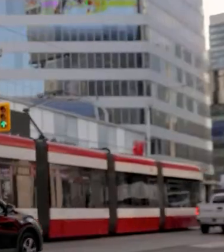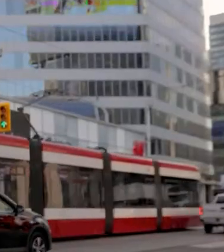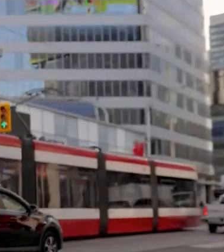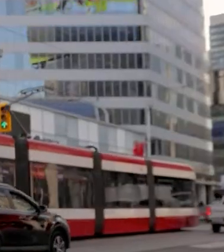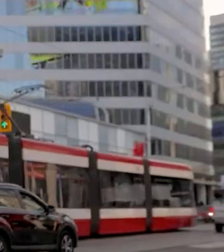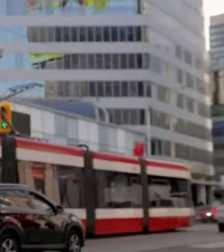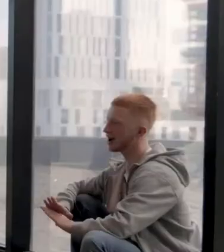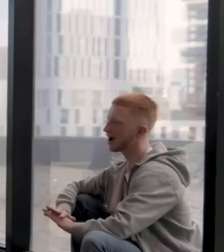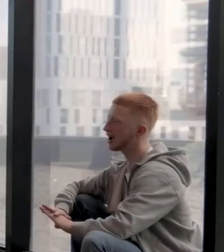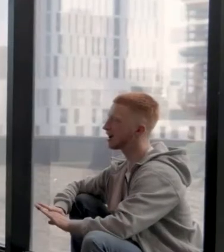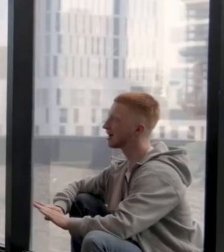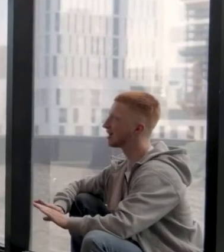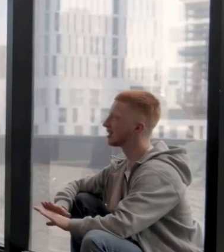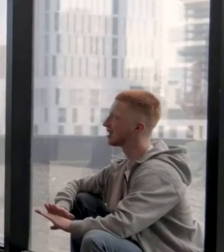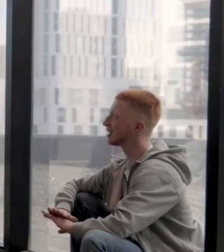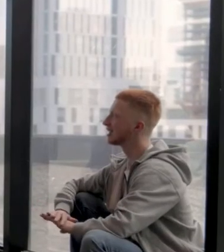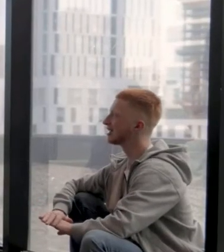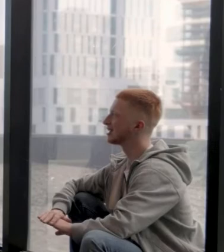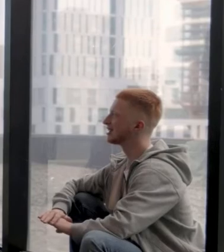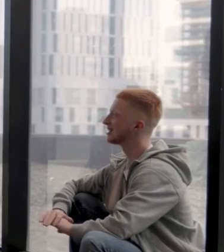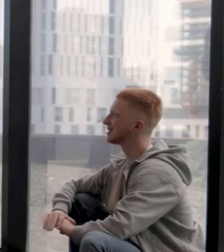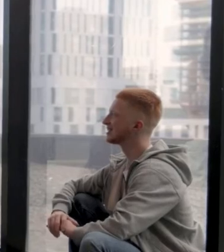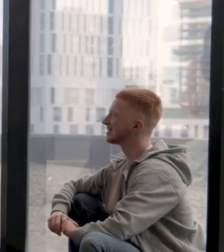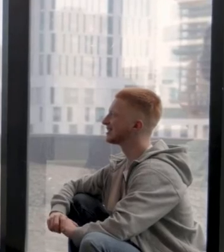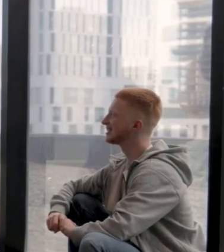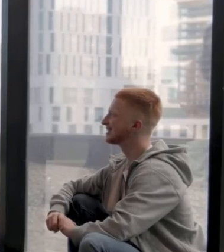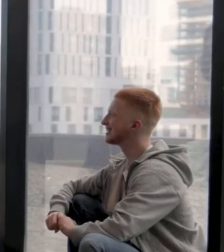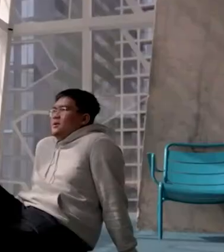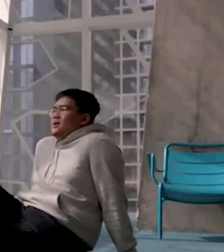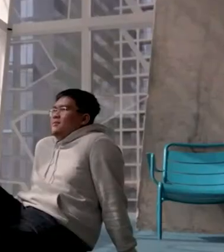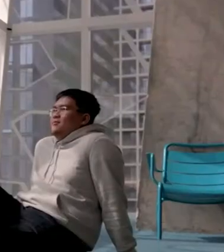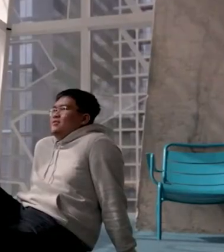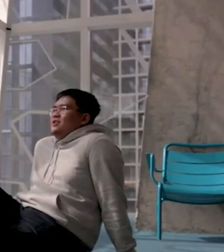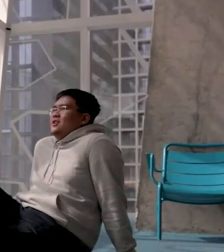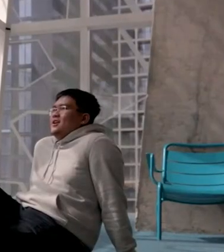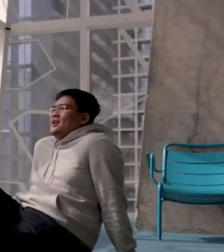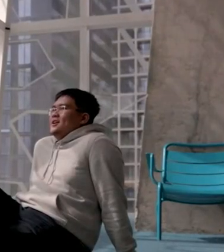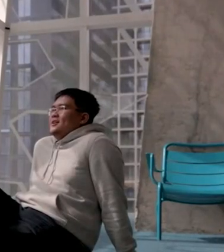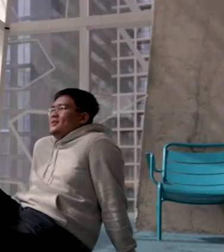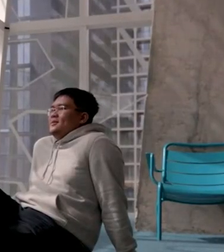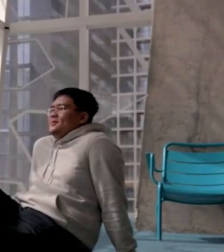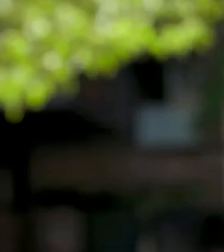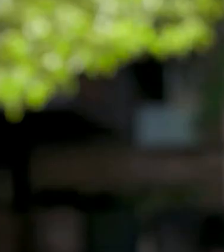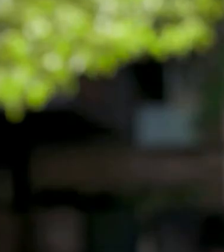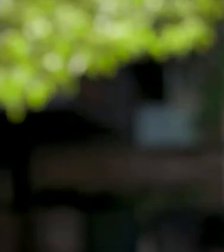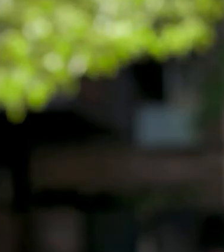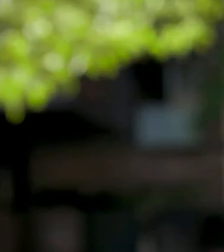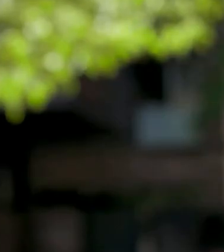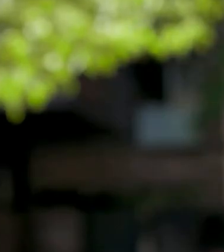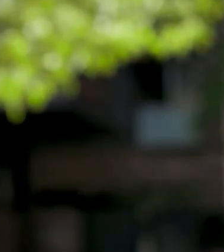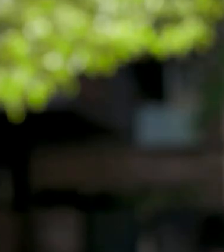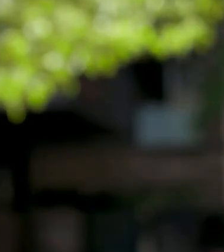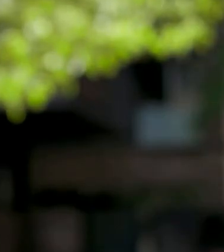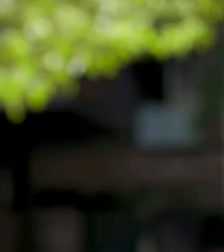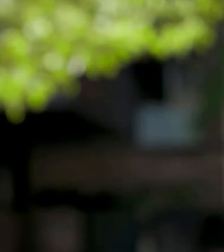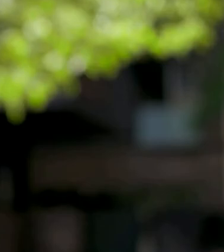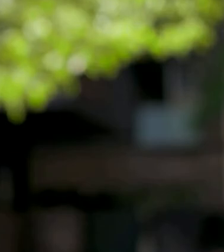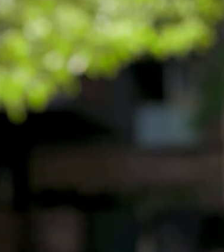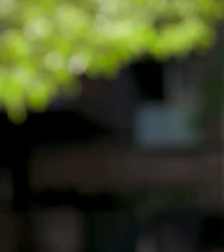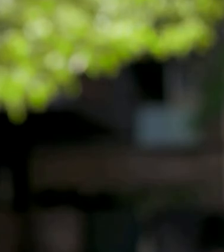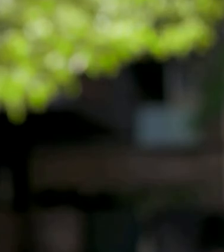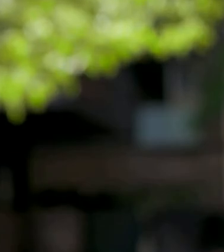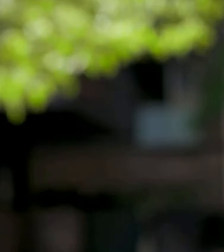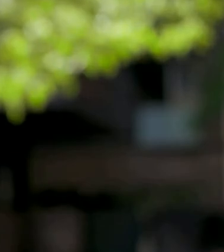place. We're a community made up of people from all around the world who found a second home at TMU. So take all of your experiences,